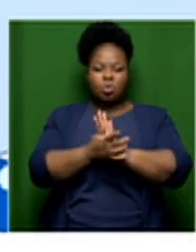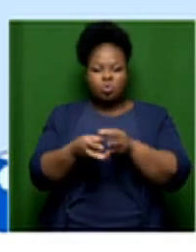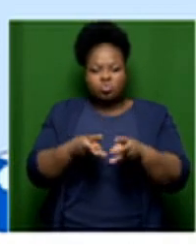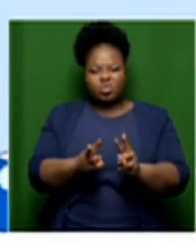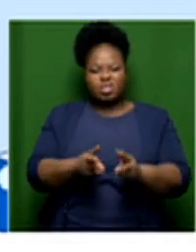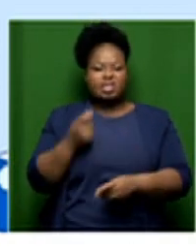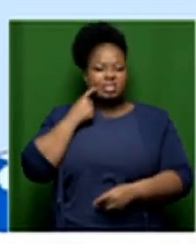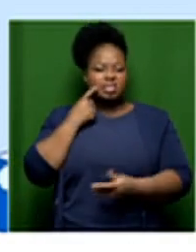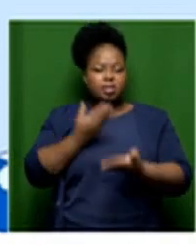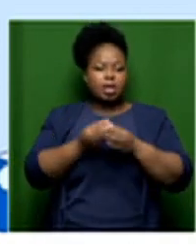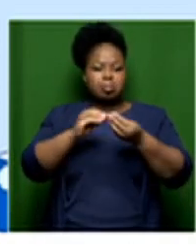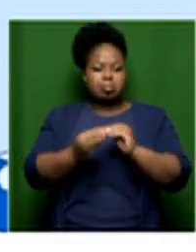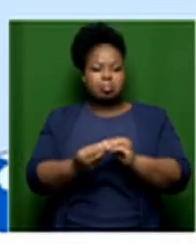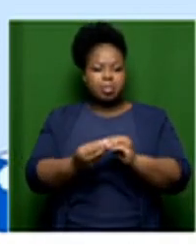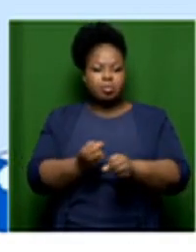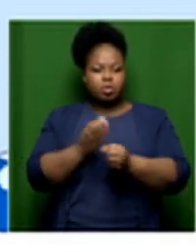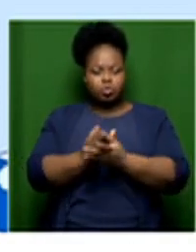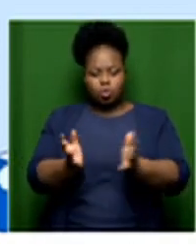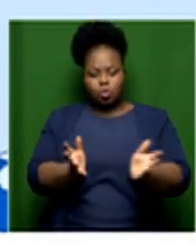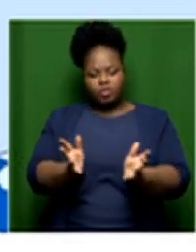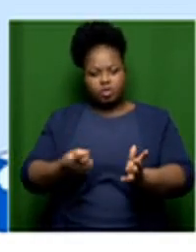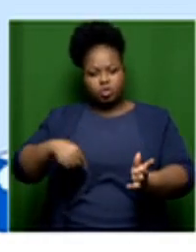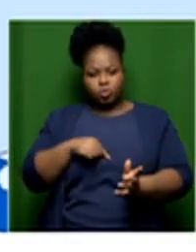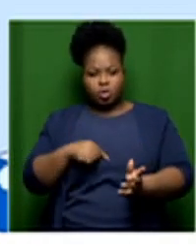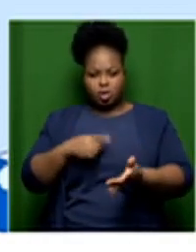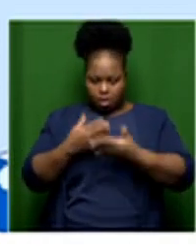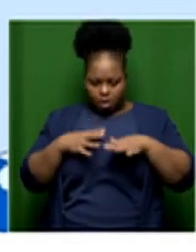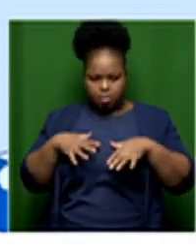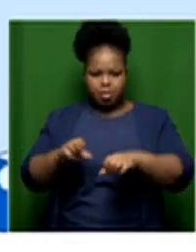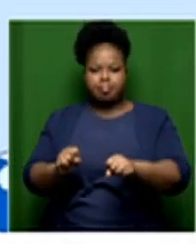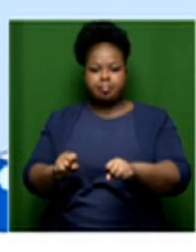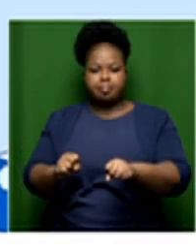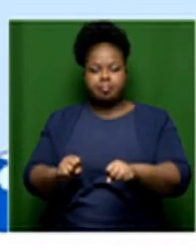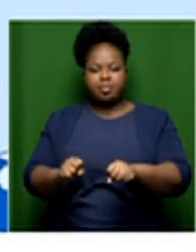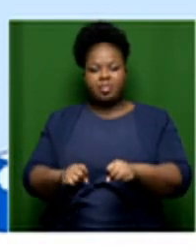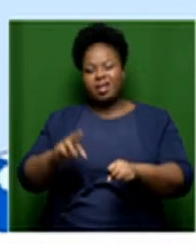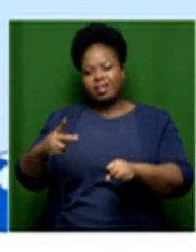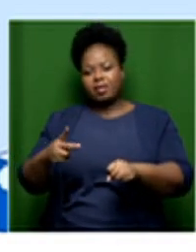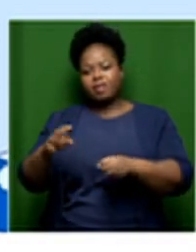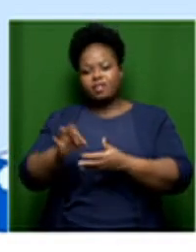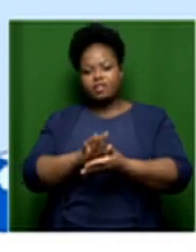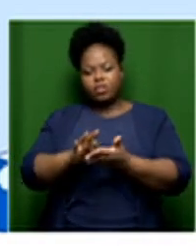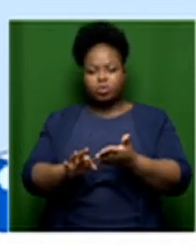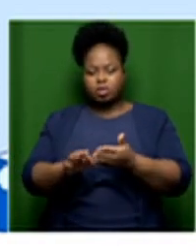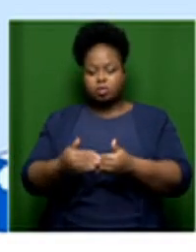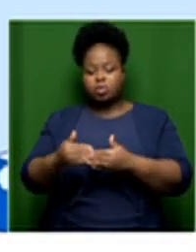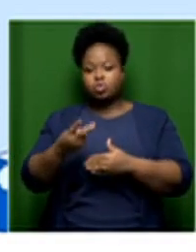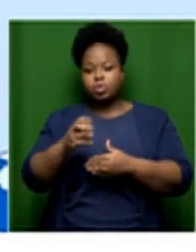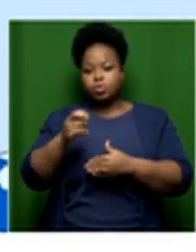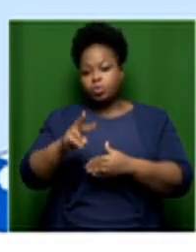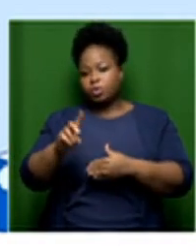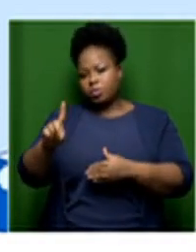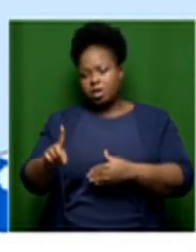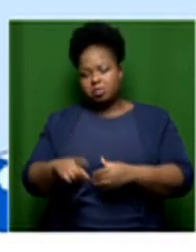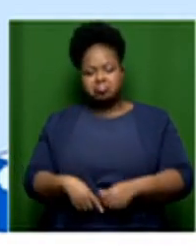avenues that will facilitate us being able to pilot other forms of voting in 2021.